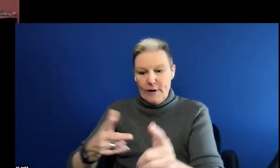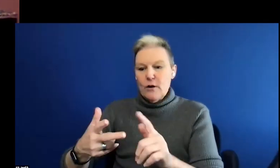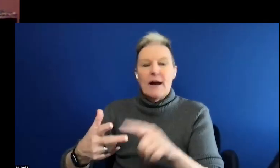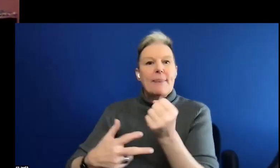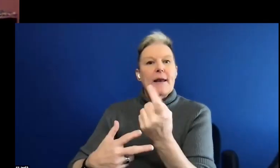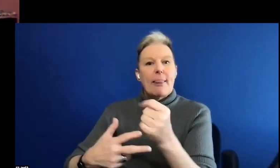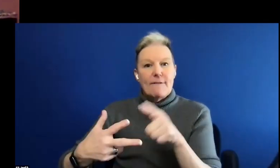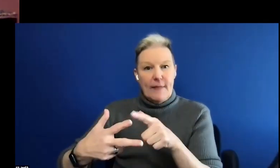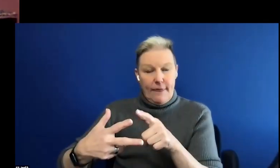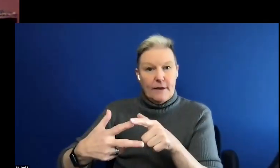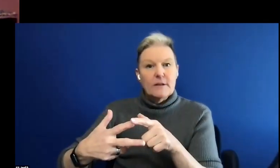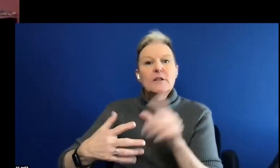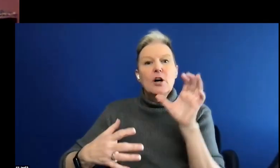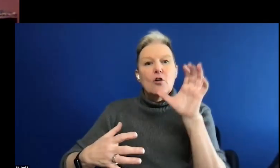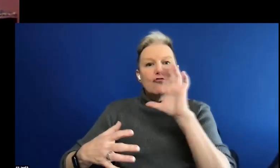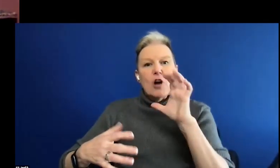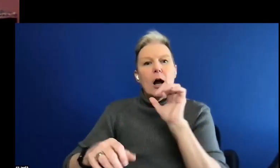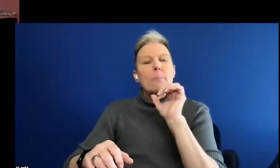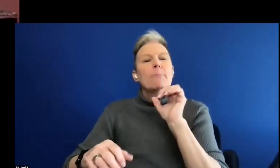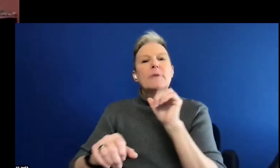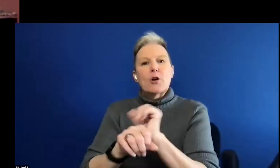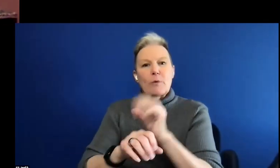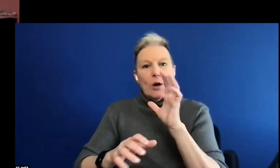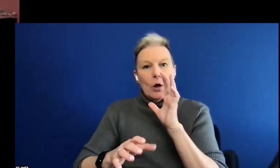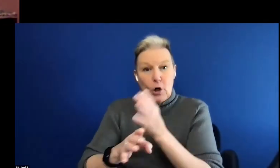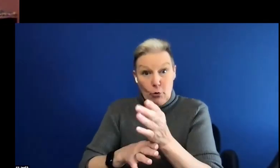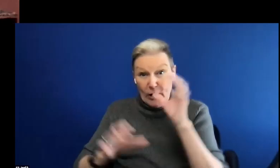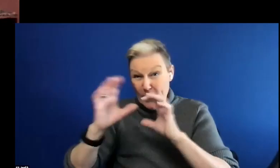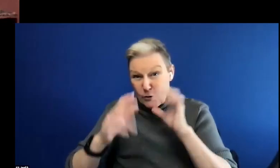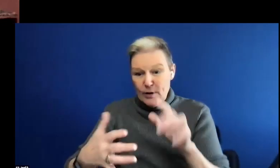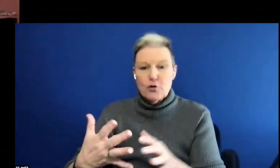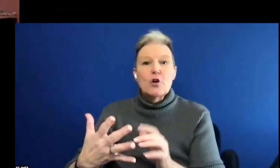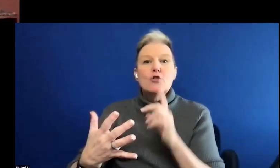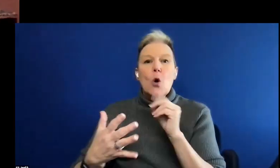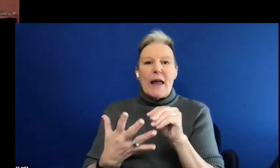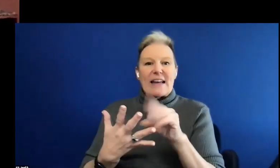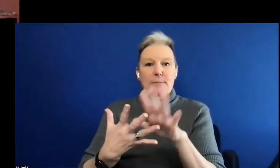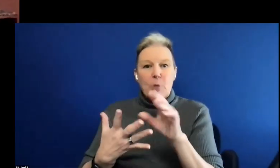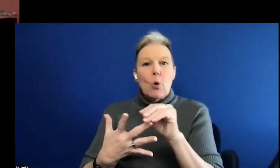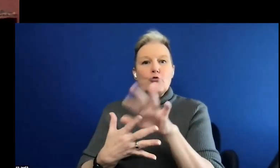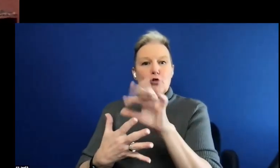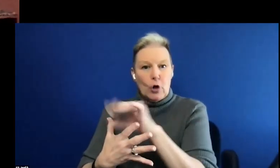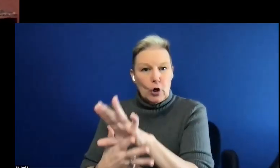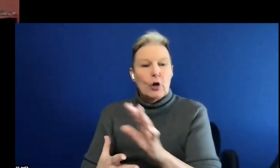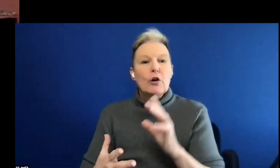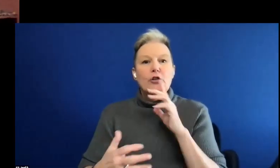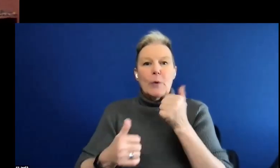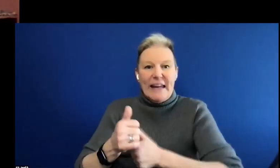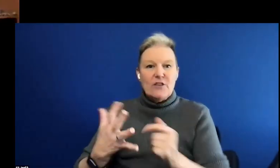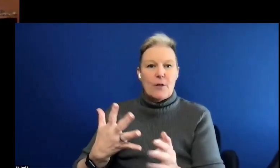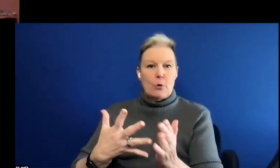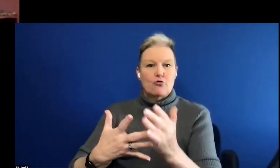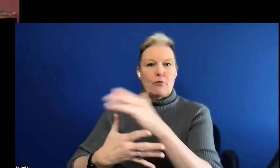grade level and looking at job and career exploration. So that early on exposure to those students have been